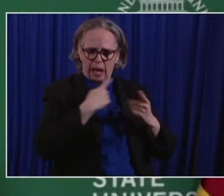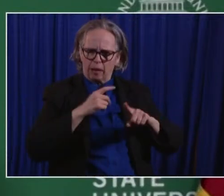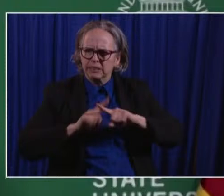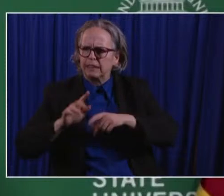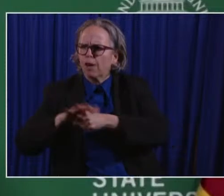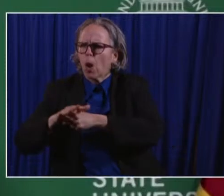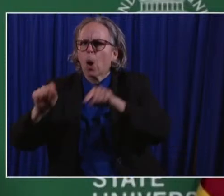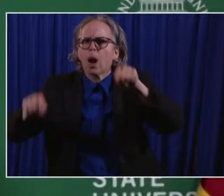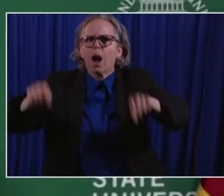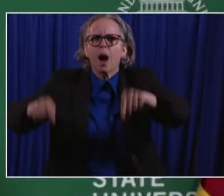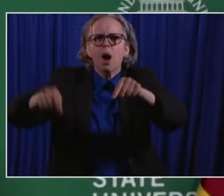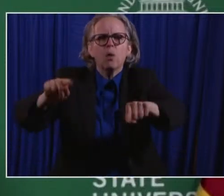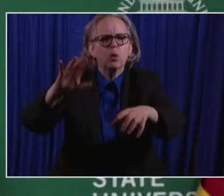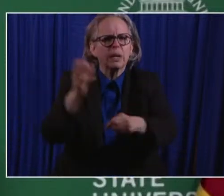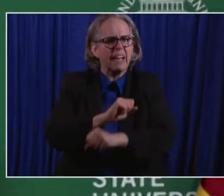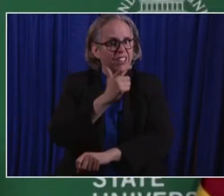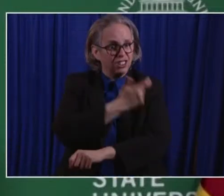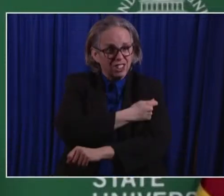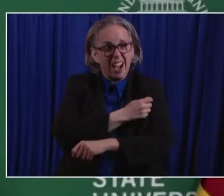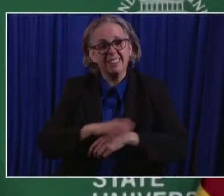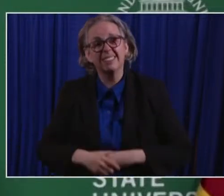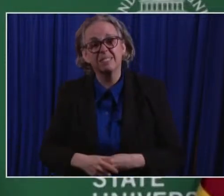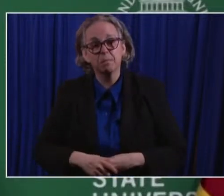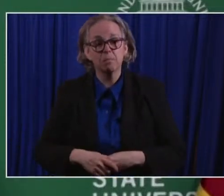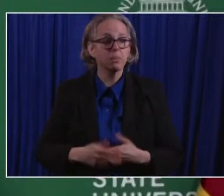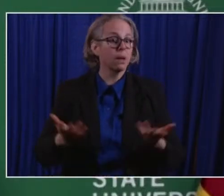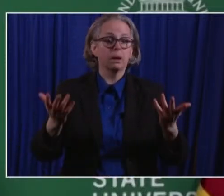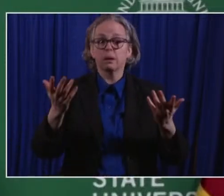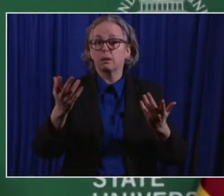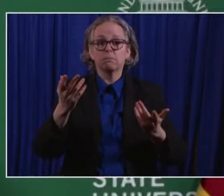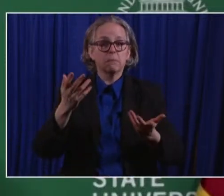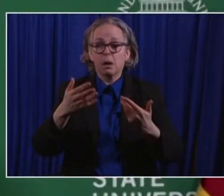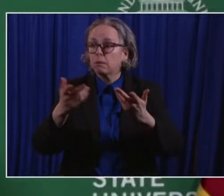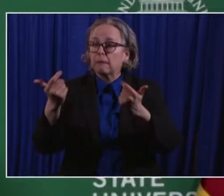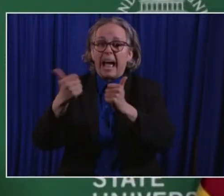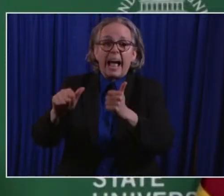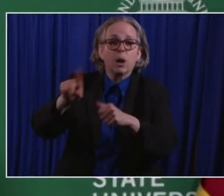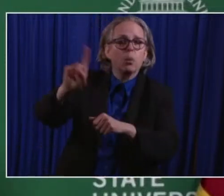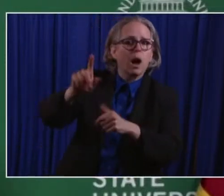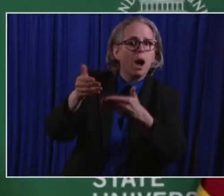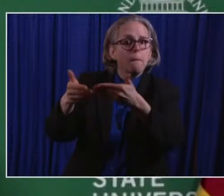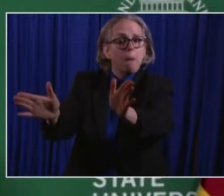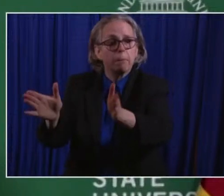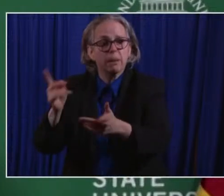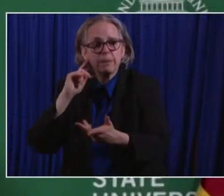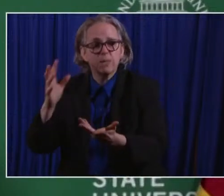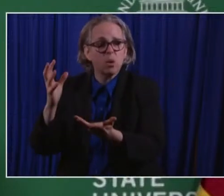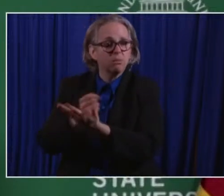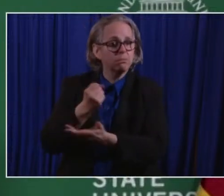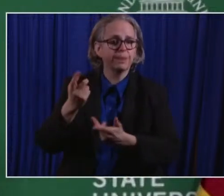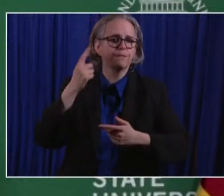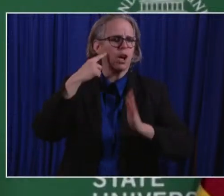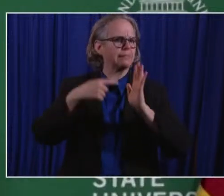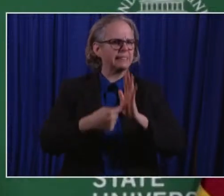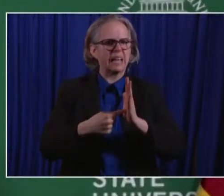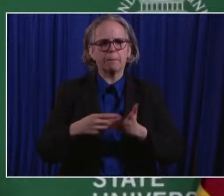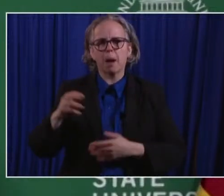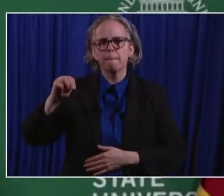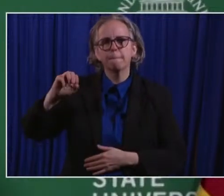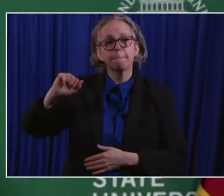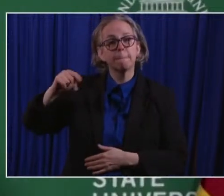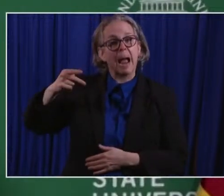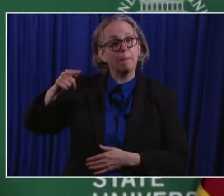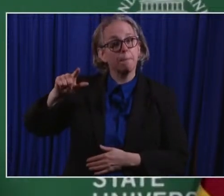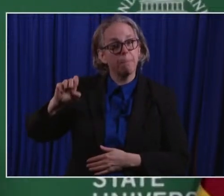vaccination sites that have been held in Maple Heights and will be held this week at Elizabeth Baptist Church and at Good